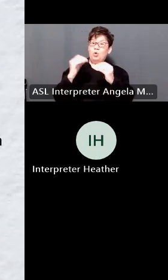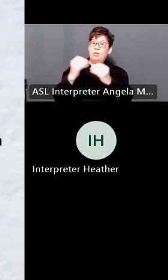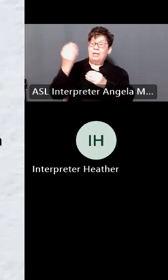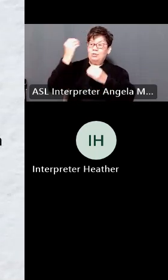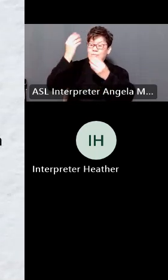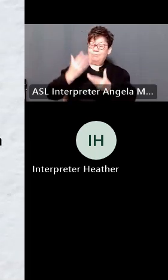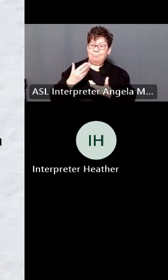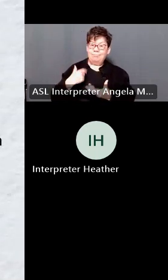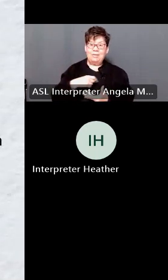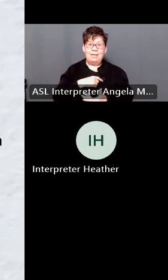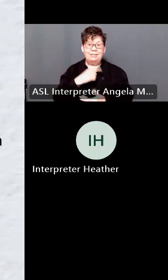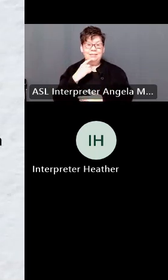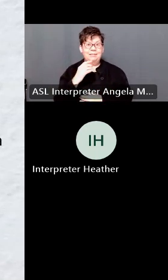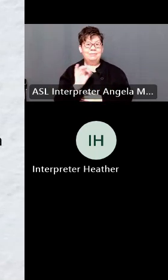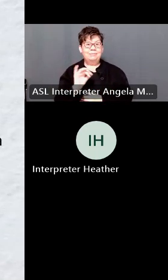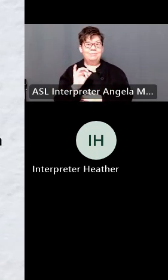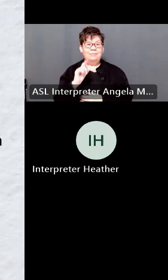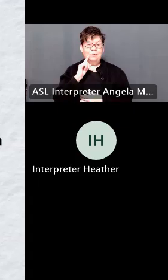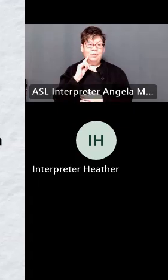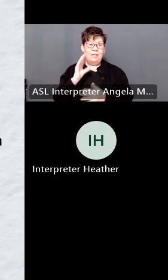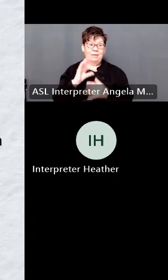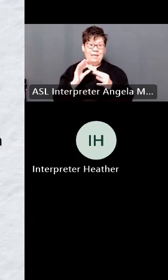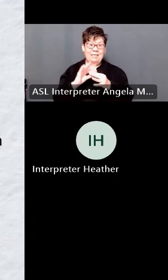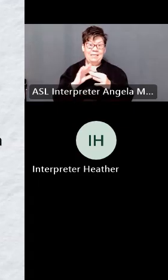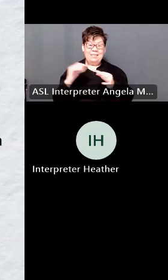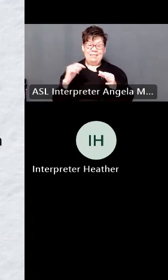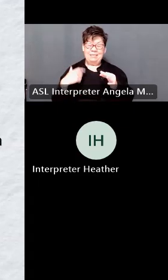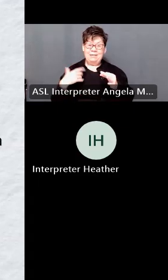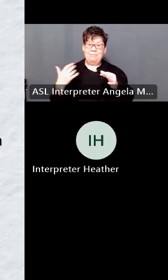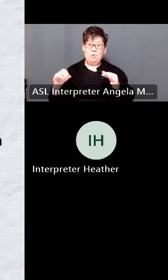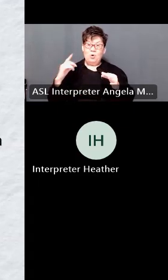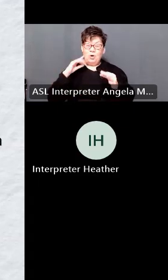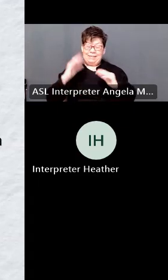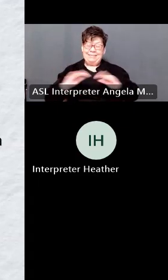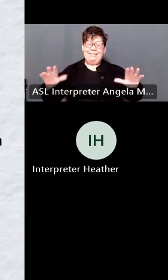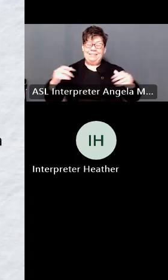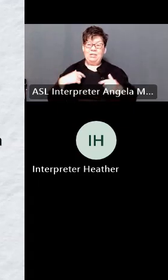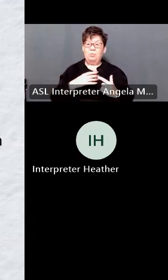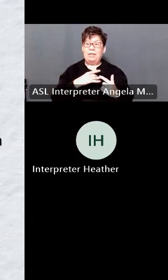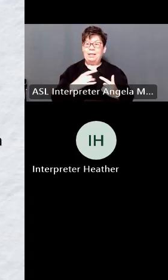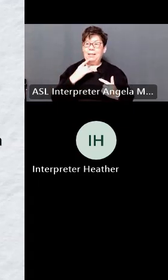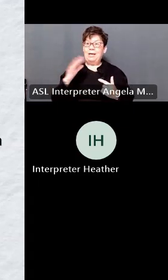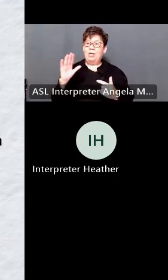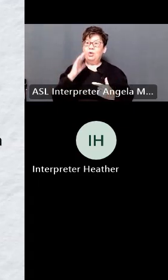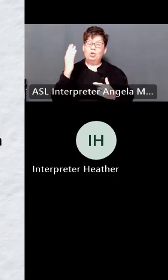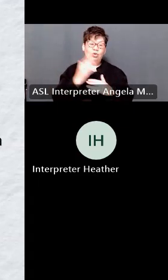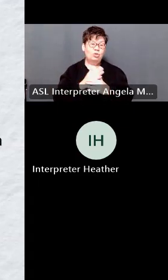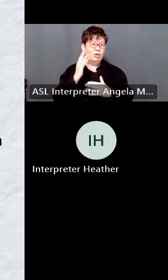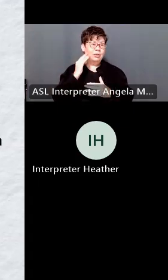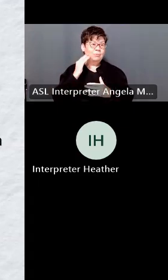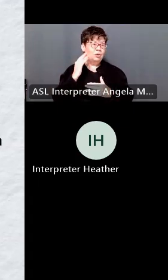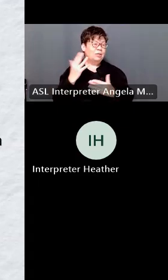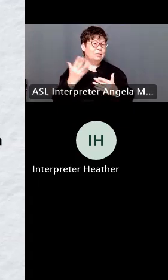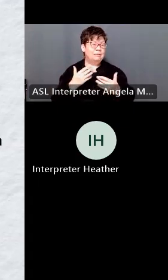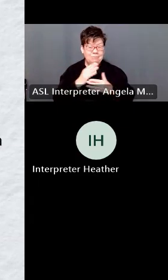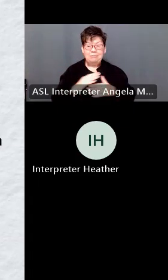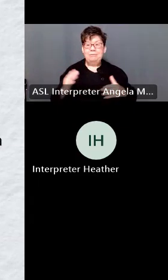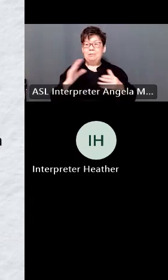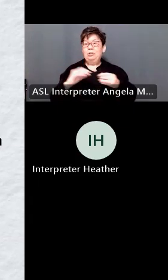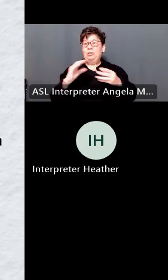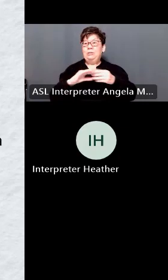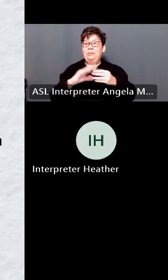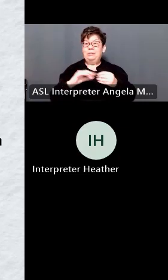the message. We really love lived experiences and sharing those lived experiences. So please feel free to share your story or promote